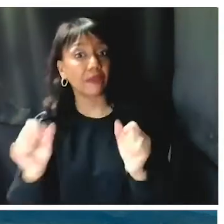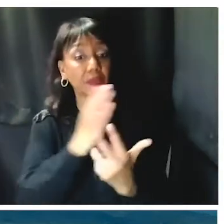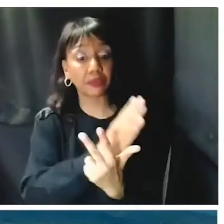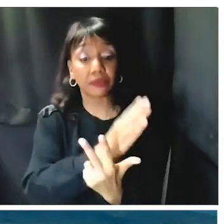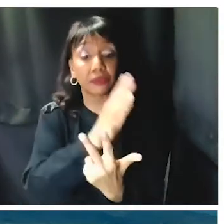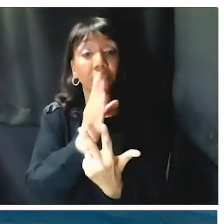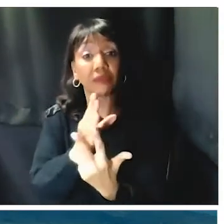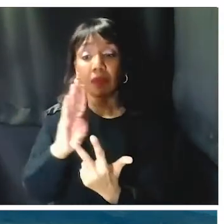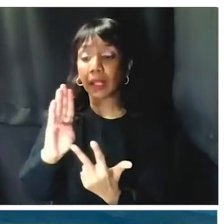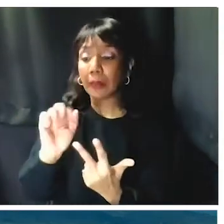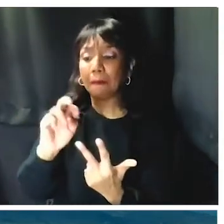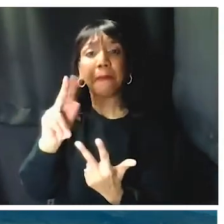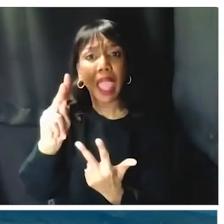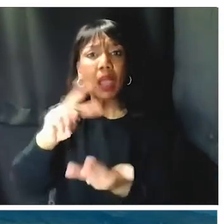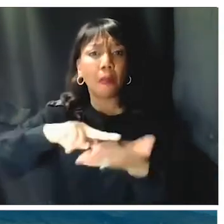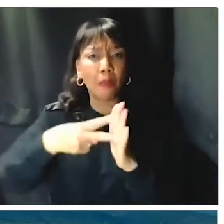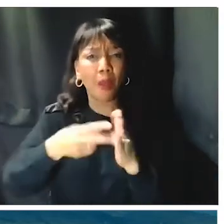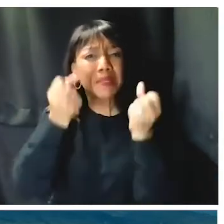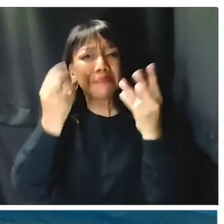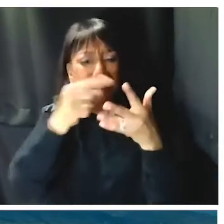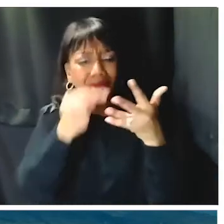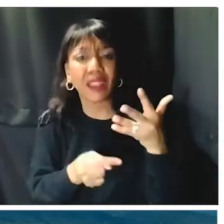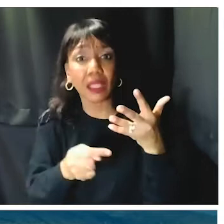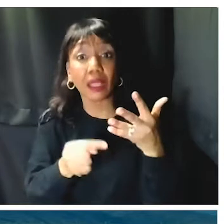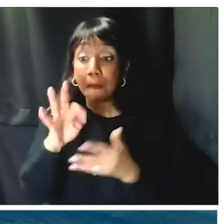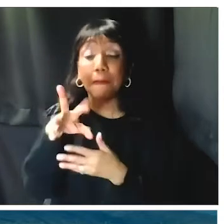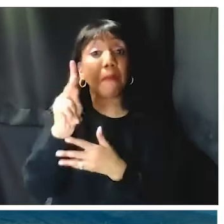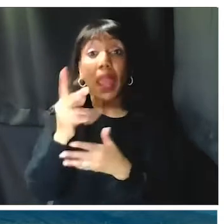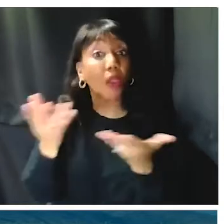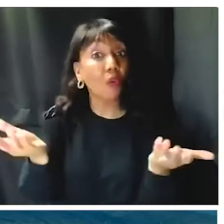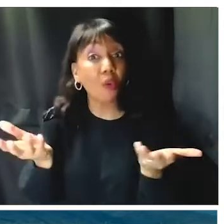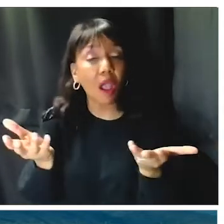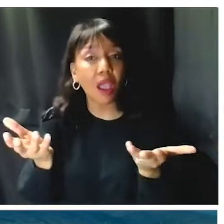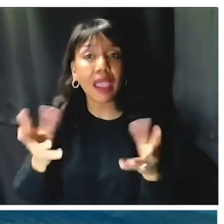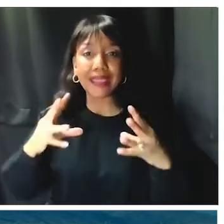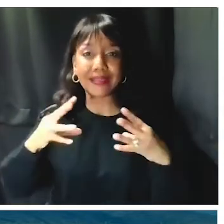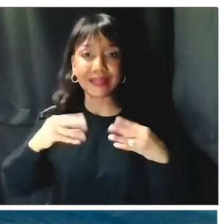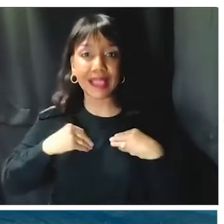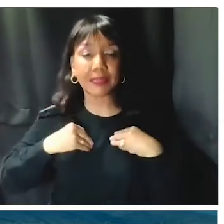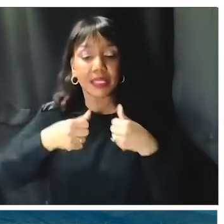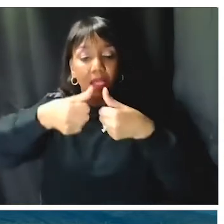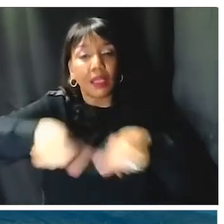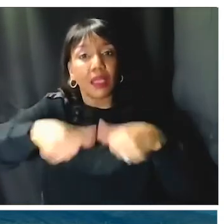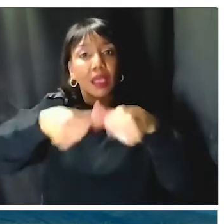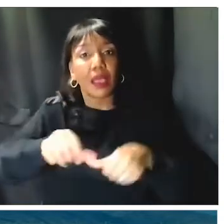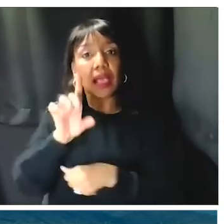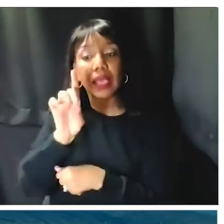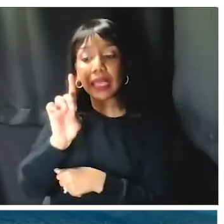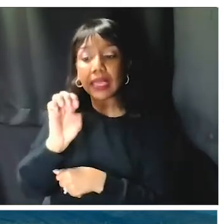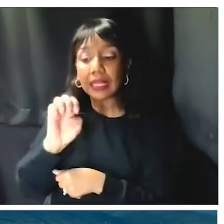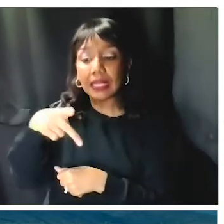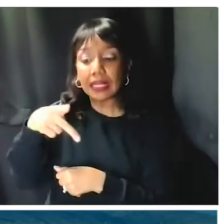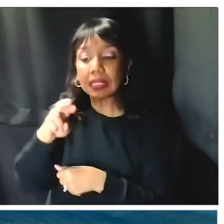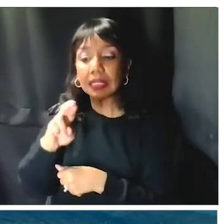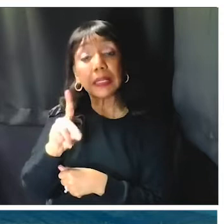A bank serves many purposes. One thing that a bank does is accepts deposits from